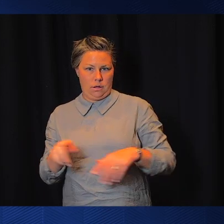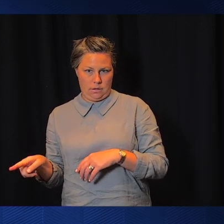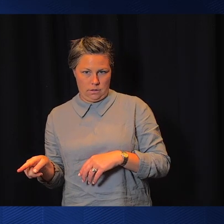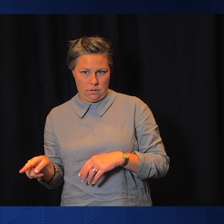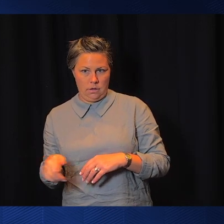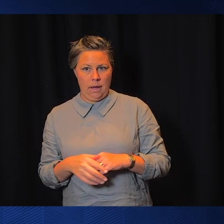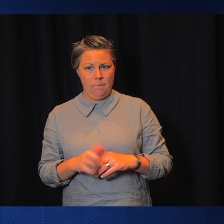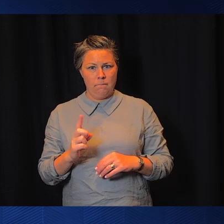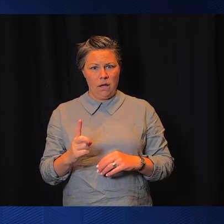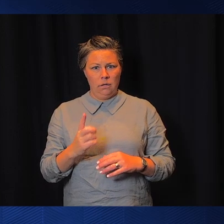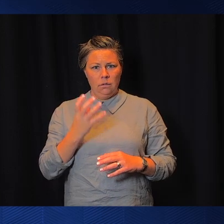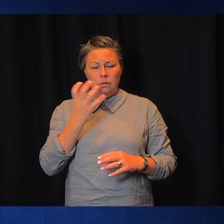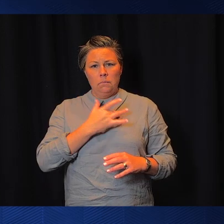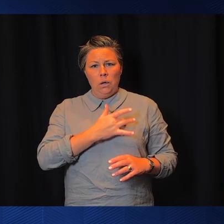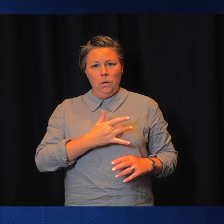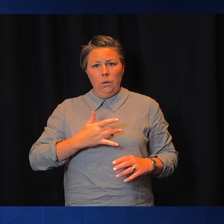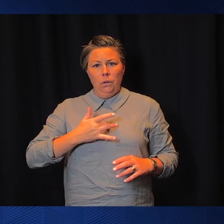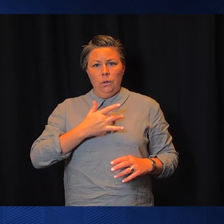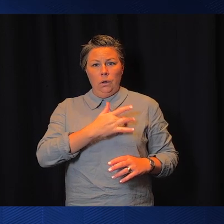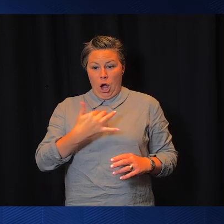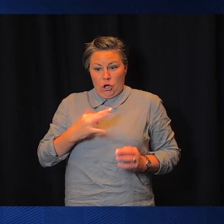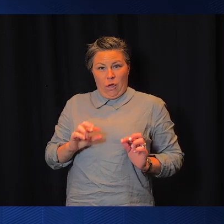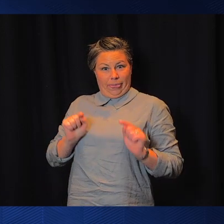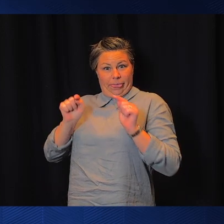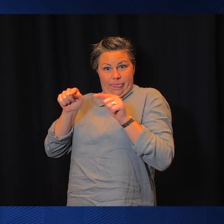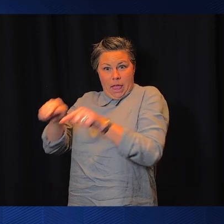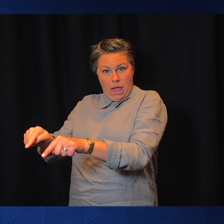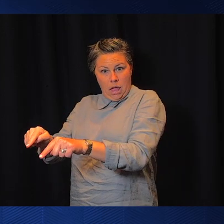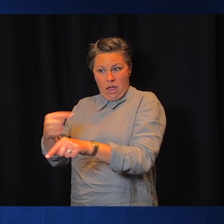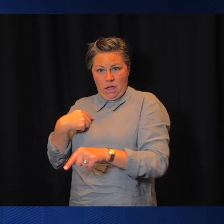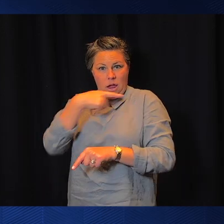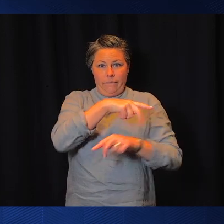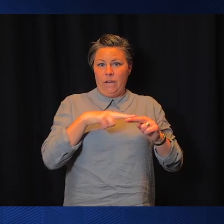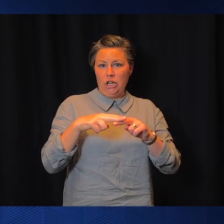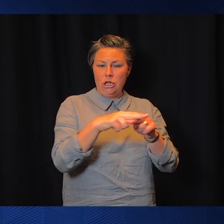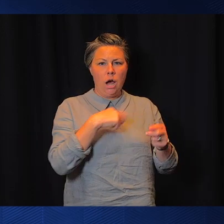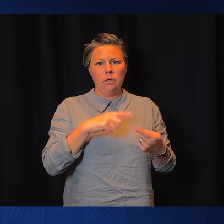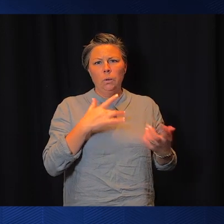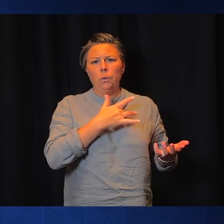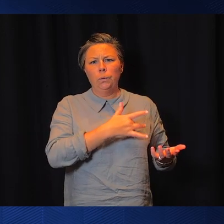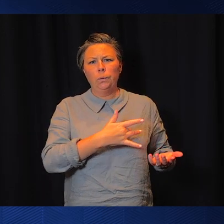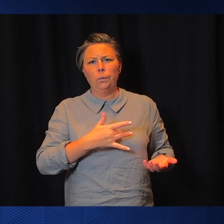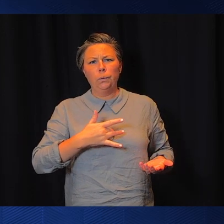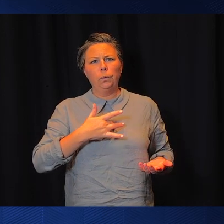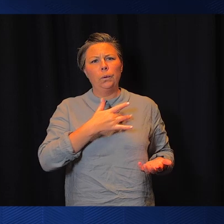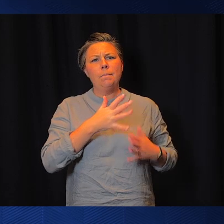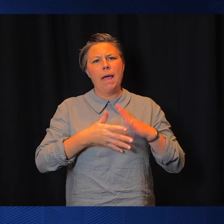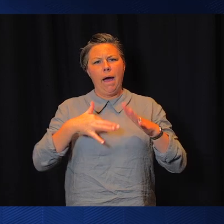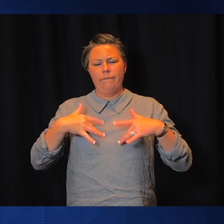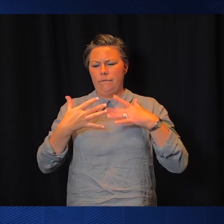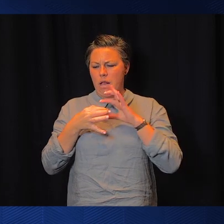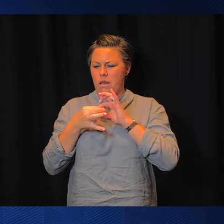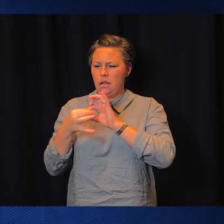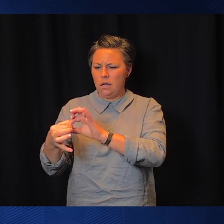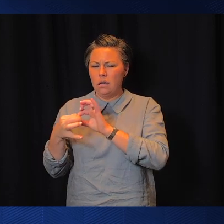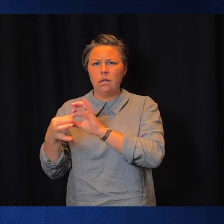is real, even if you are not there. So I can really connect to the diaspora community of the Tongans who are here in